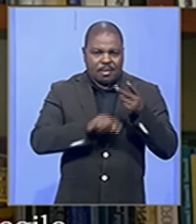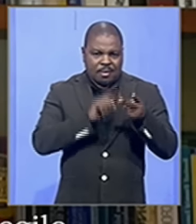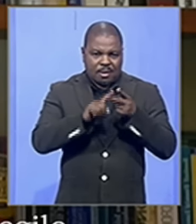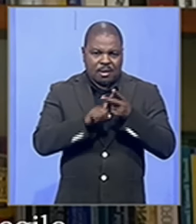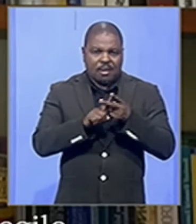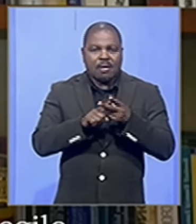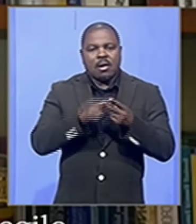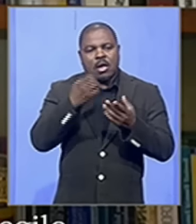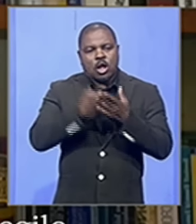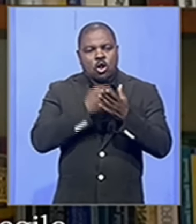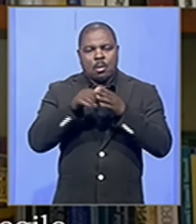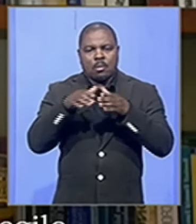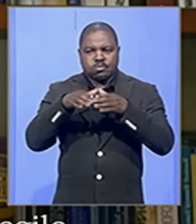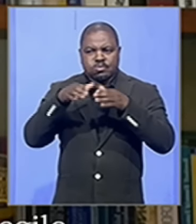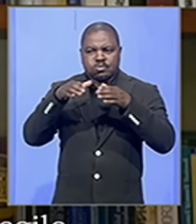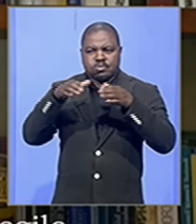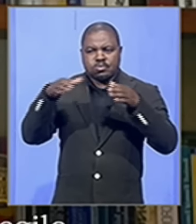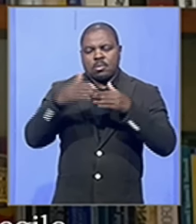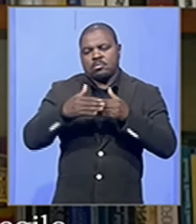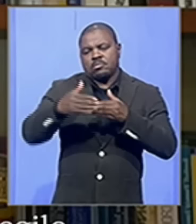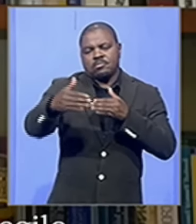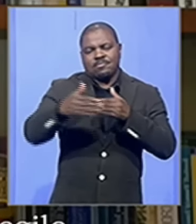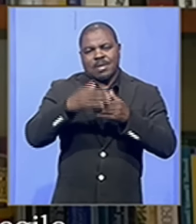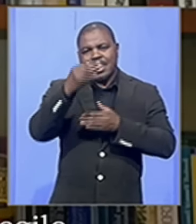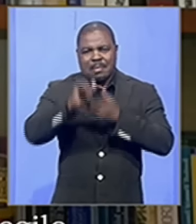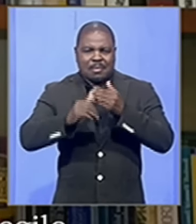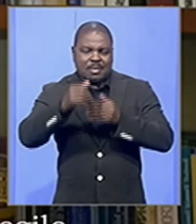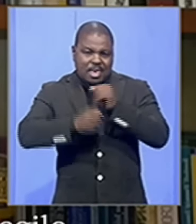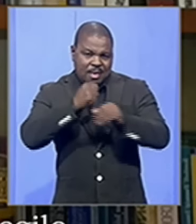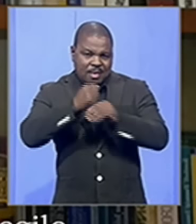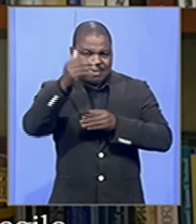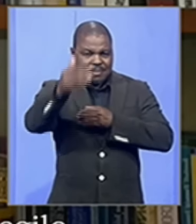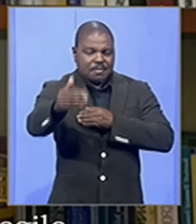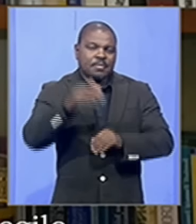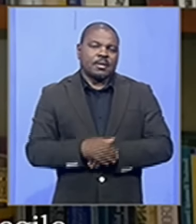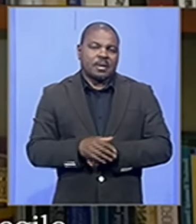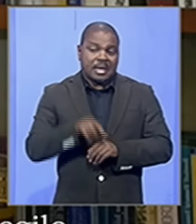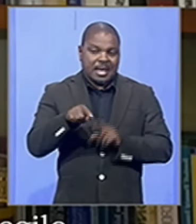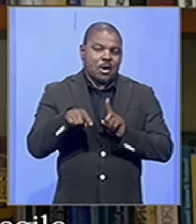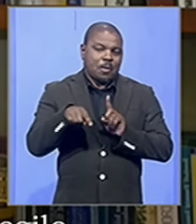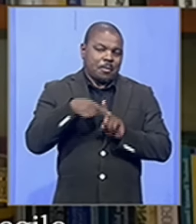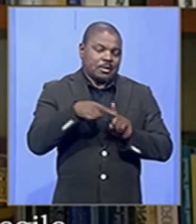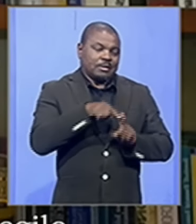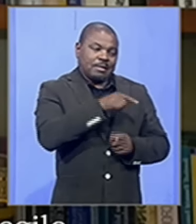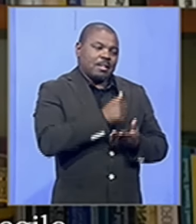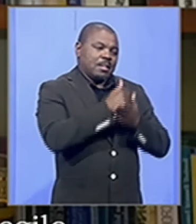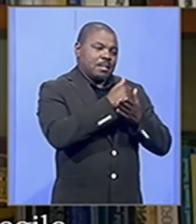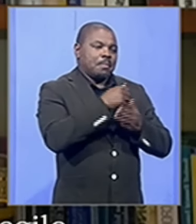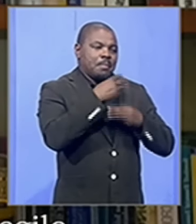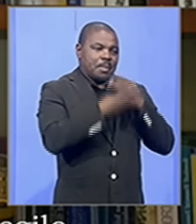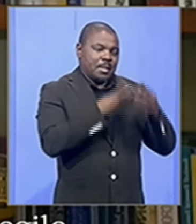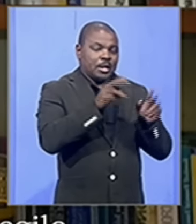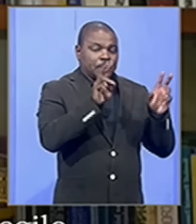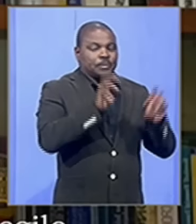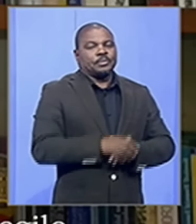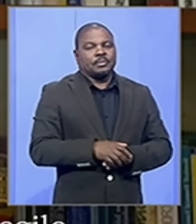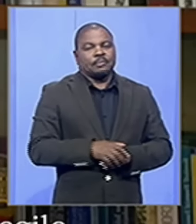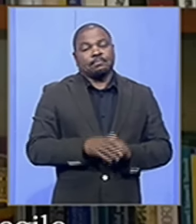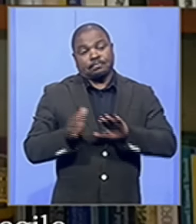in economic growth over the medium term, and that should be positive from an employment perspective. Having said